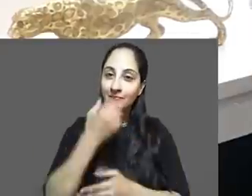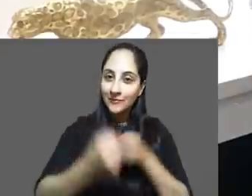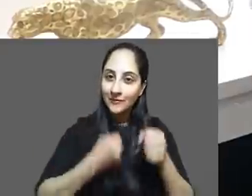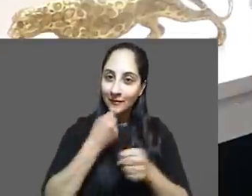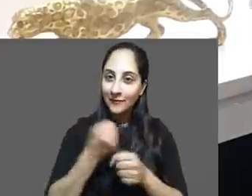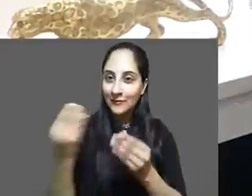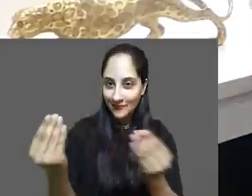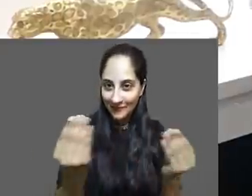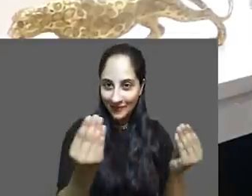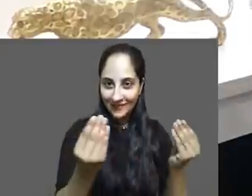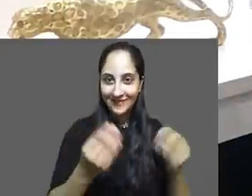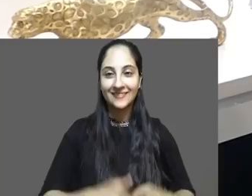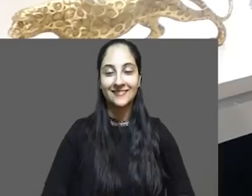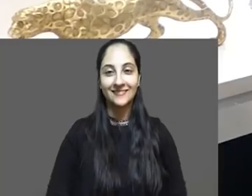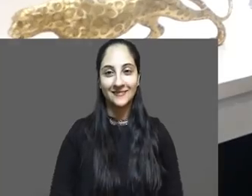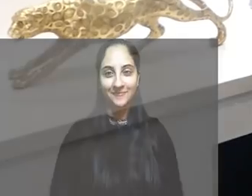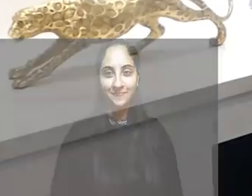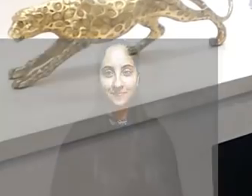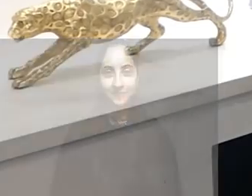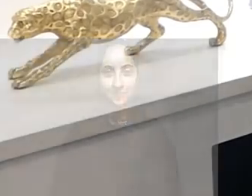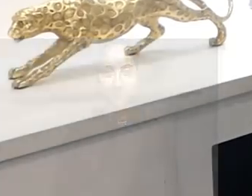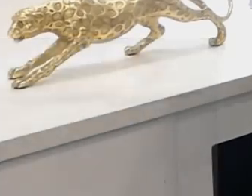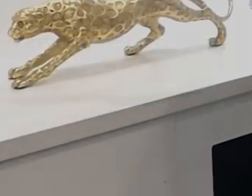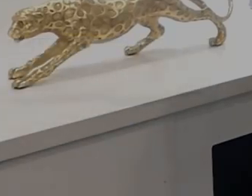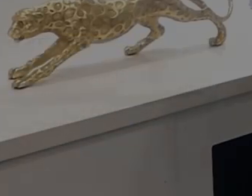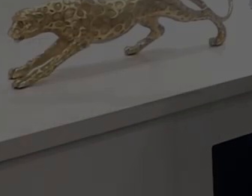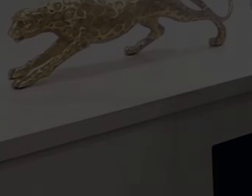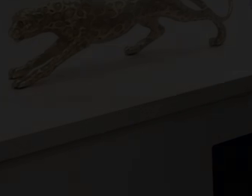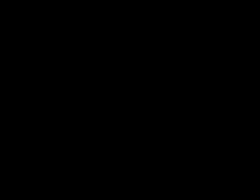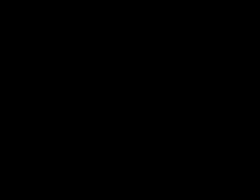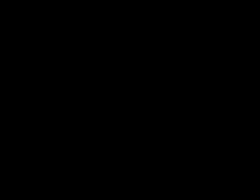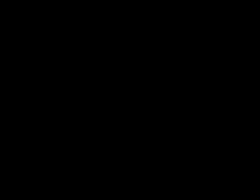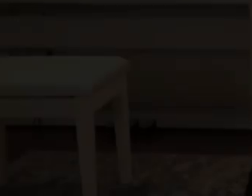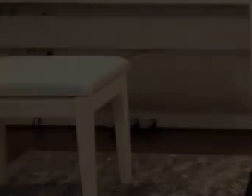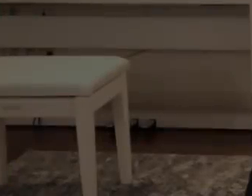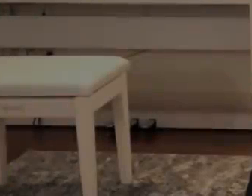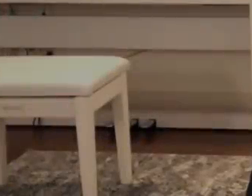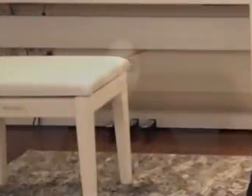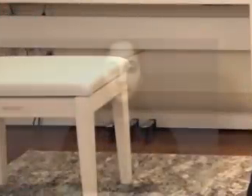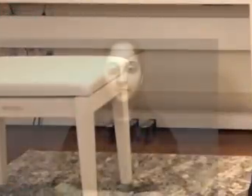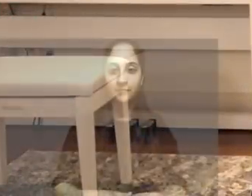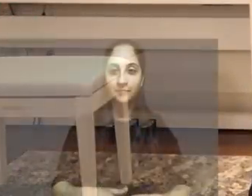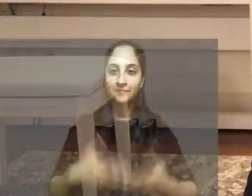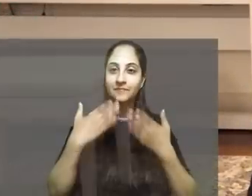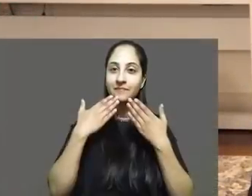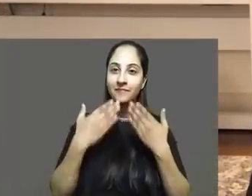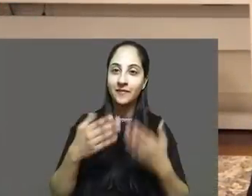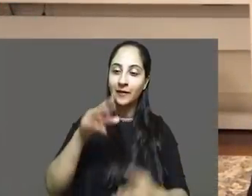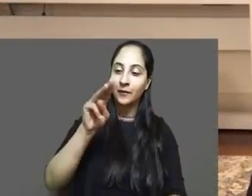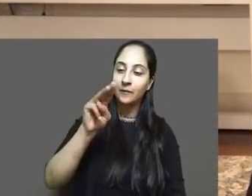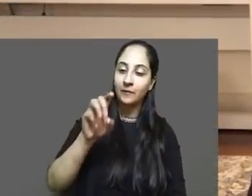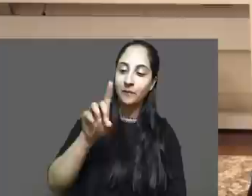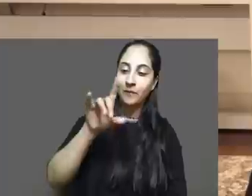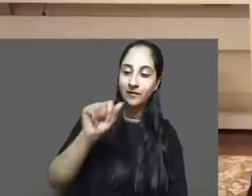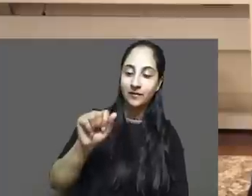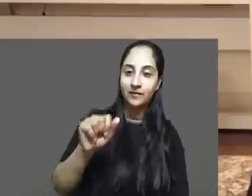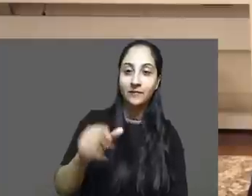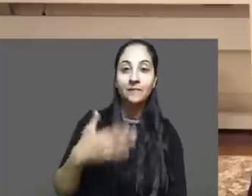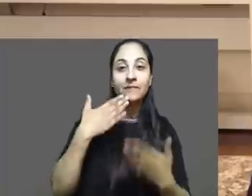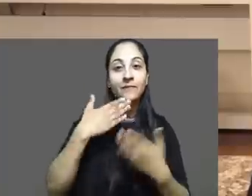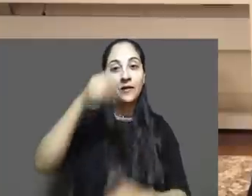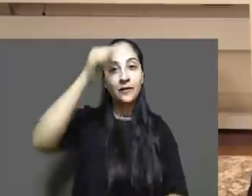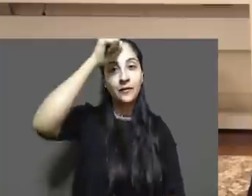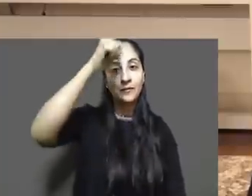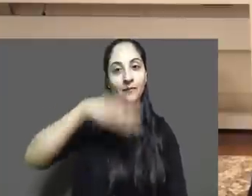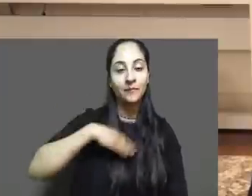soon. Once again, Nowruz Mubarak to all of you. Thanks, Medina, and thank you to our Mukhi Karmias, Mukhani